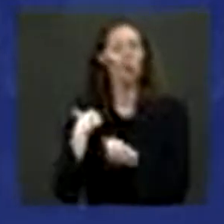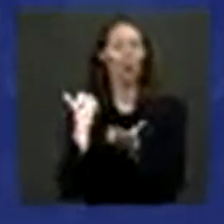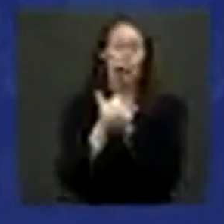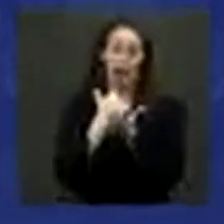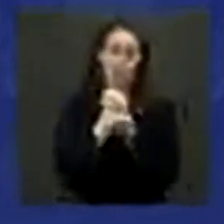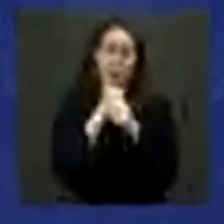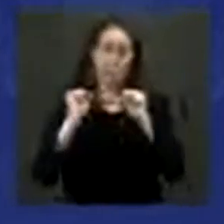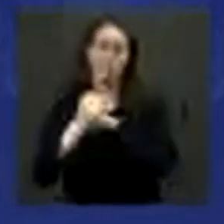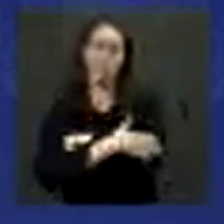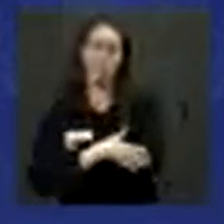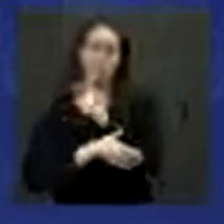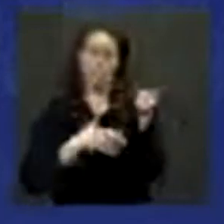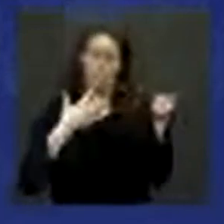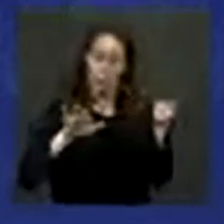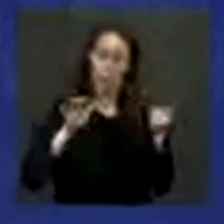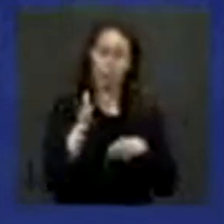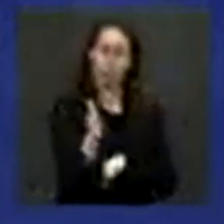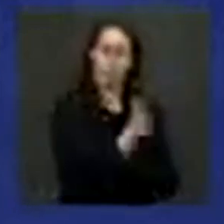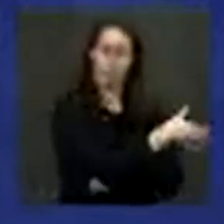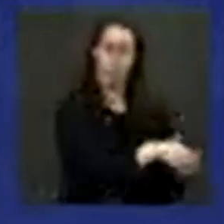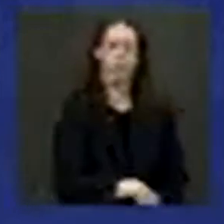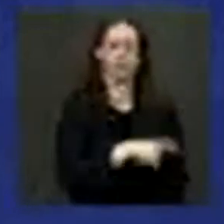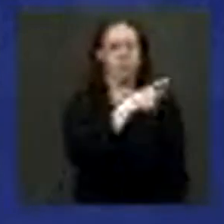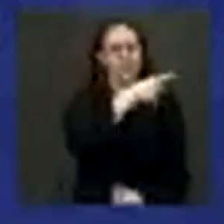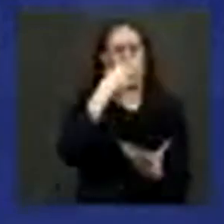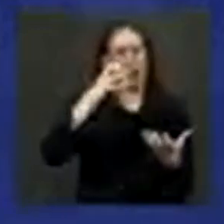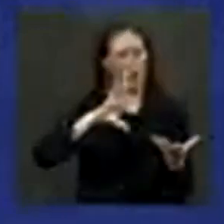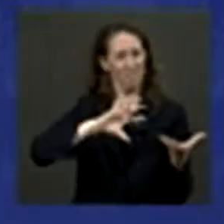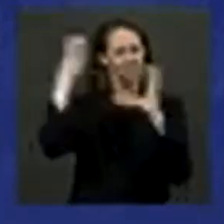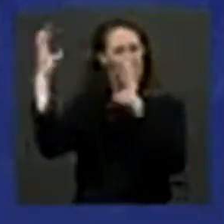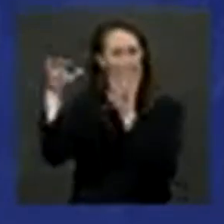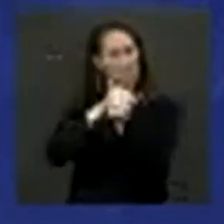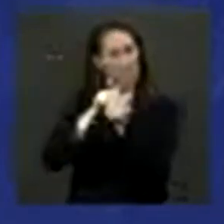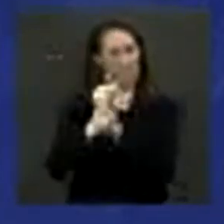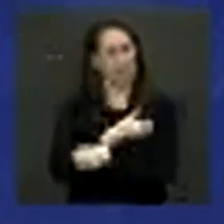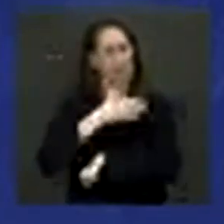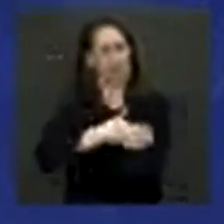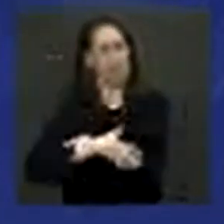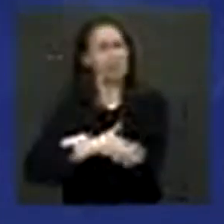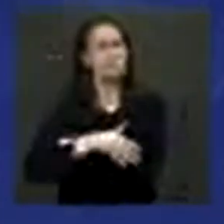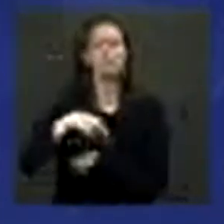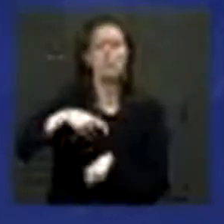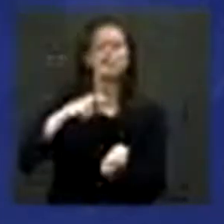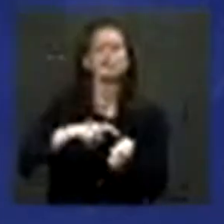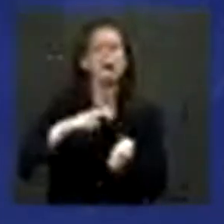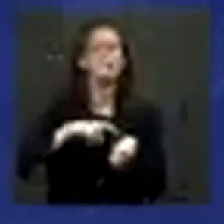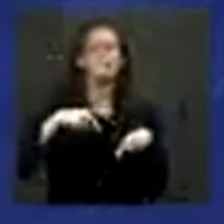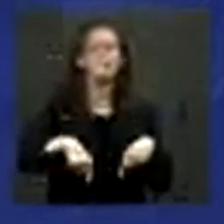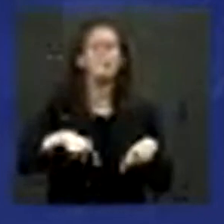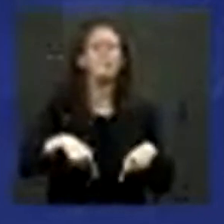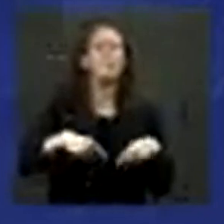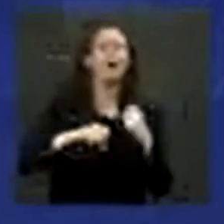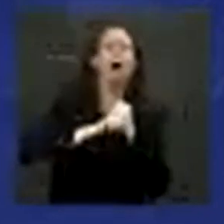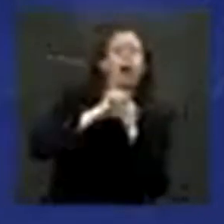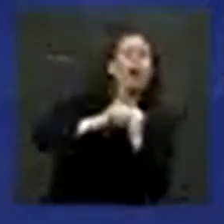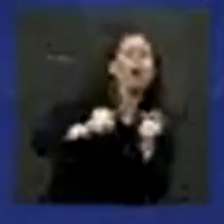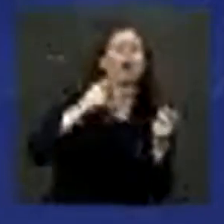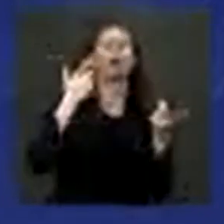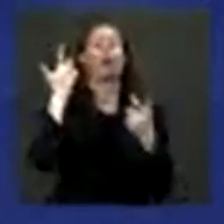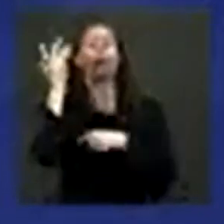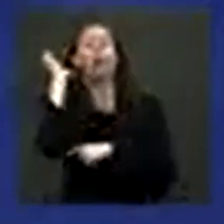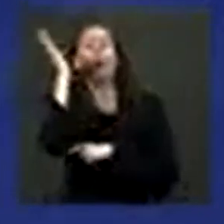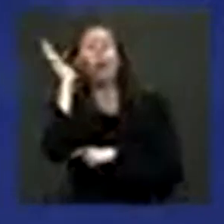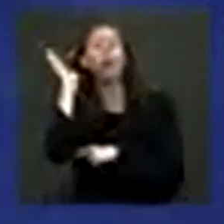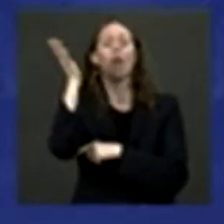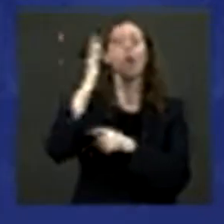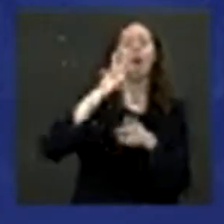way so you don't destroy it. We don't have time to delay with elaborate procedural schemes, which Republicans'